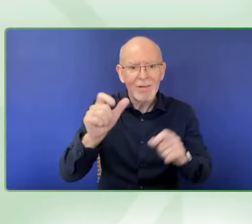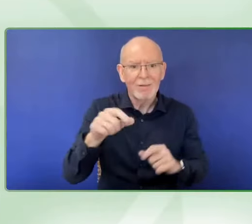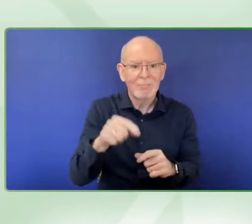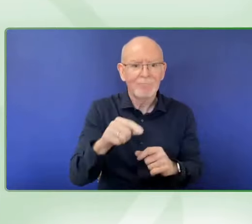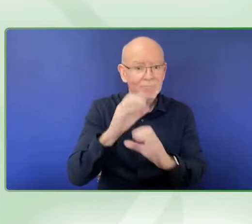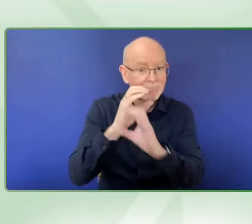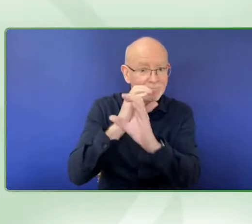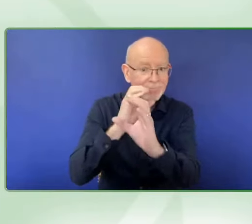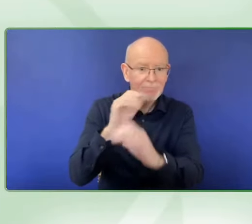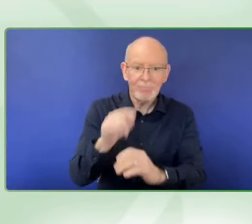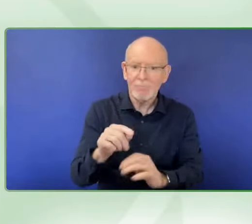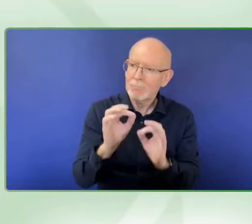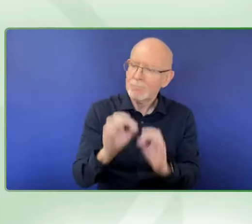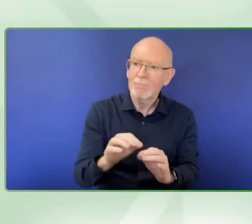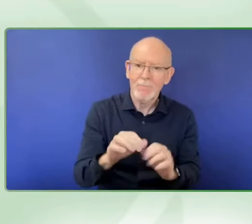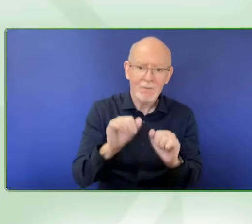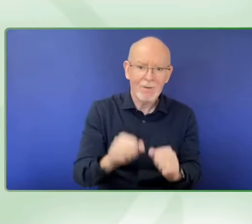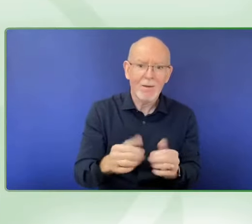And how about Erika?